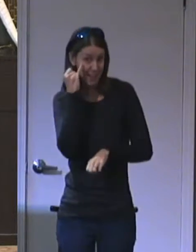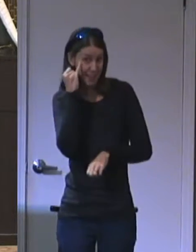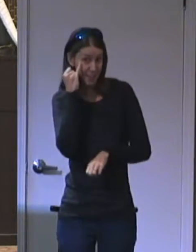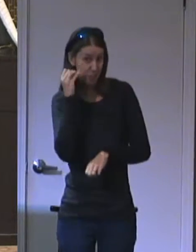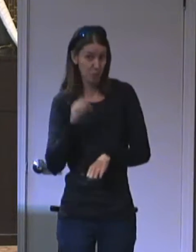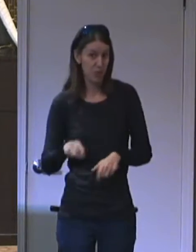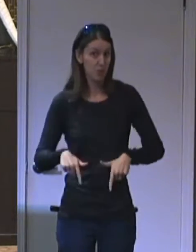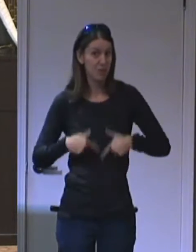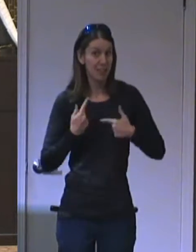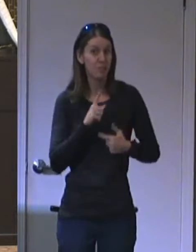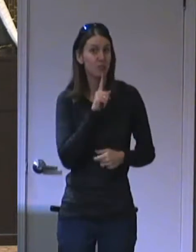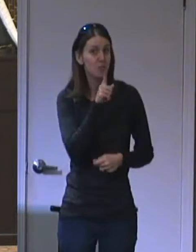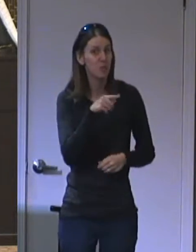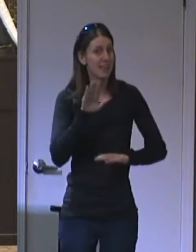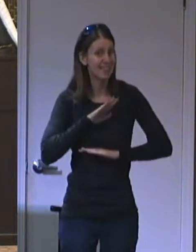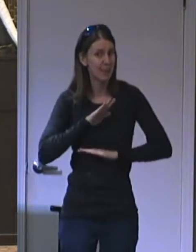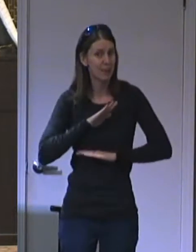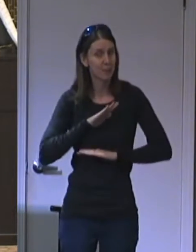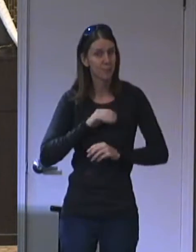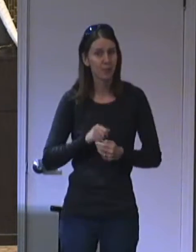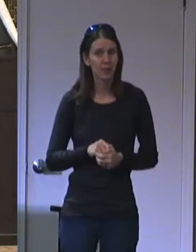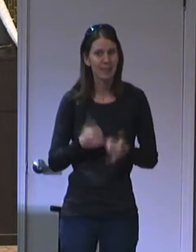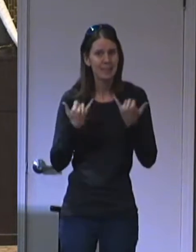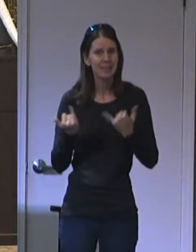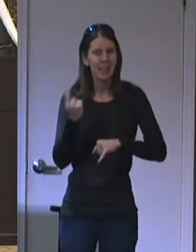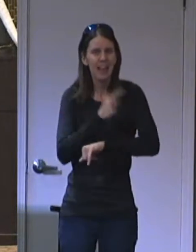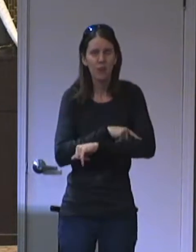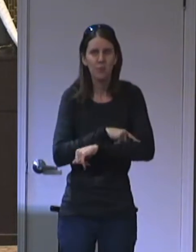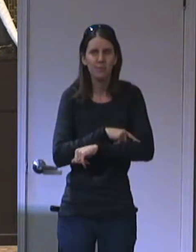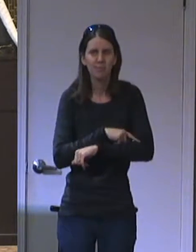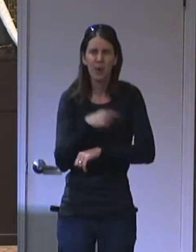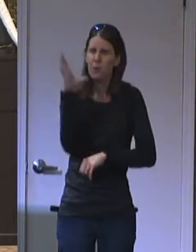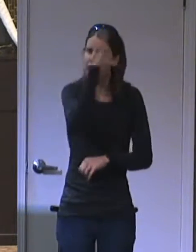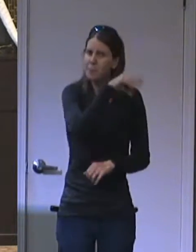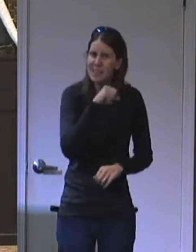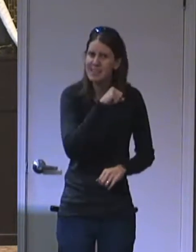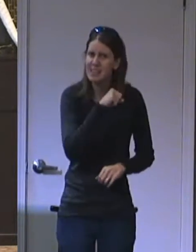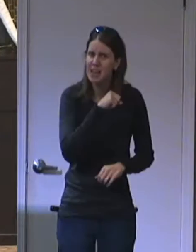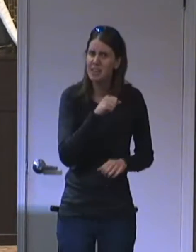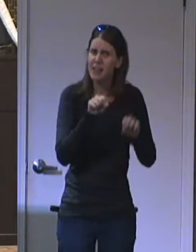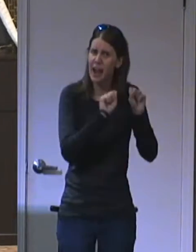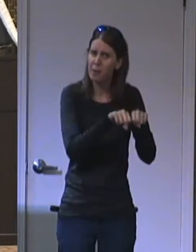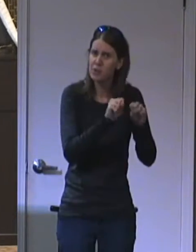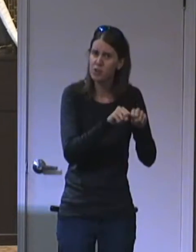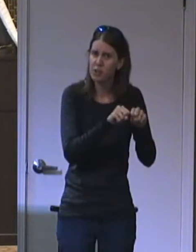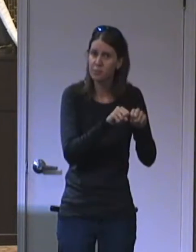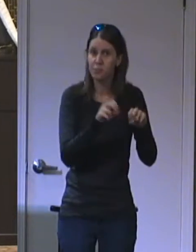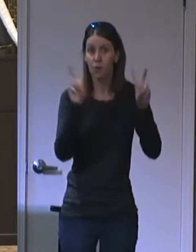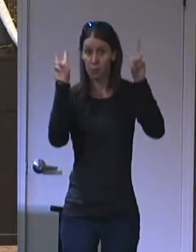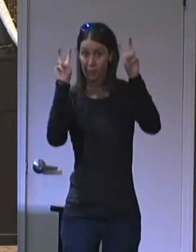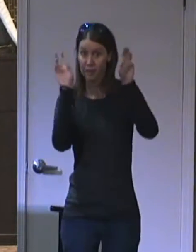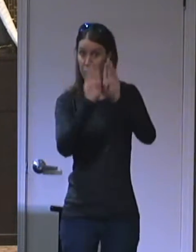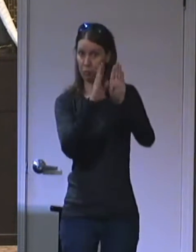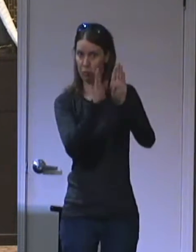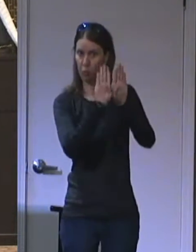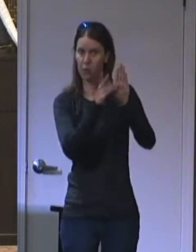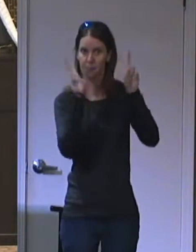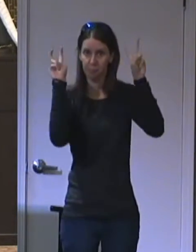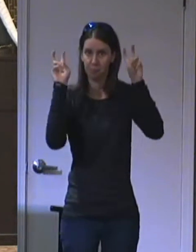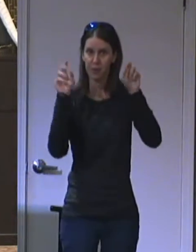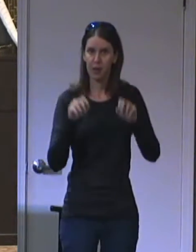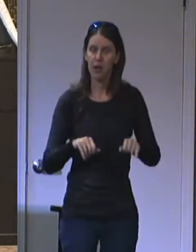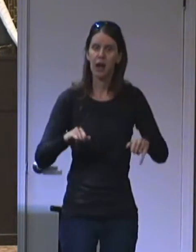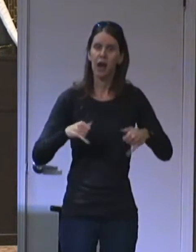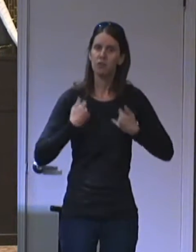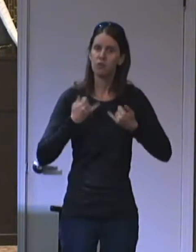contentment. Today, we often miss, I think, the doorway to victory, the doorway to peace and